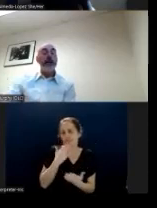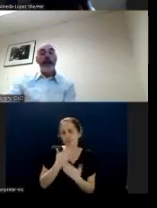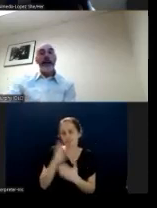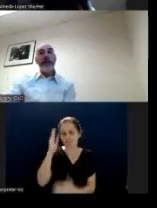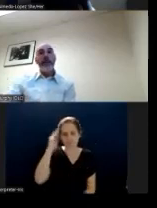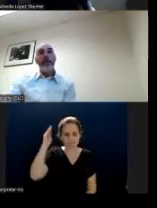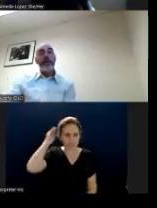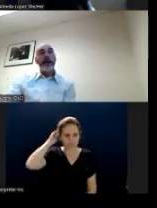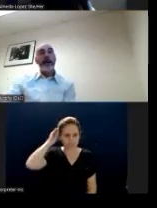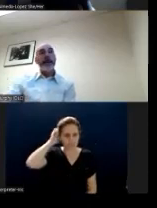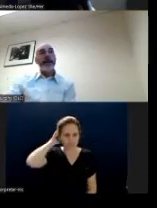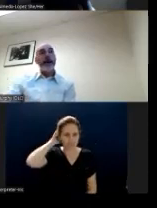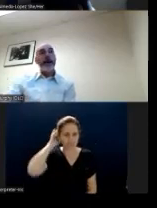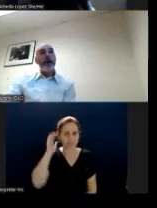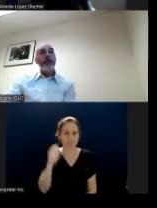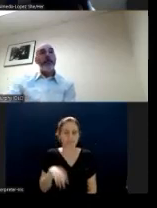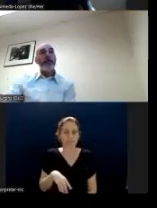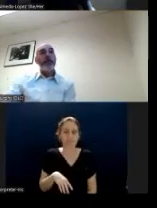mind